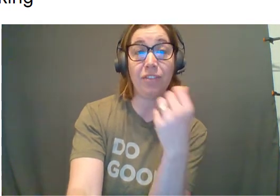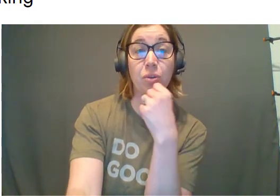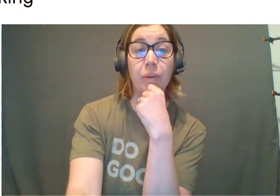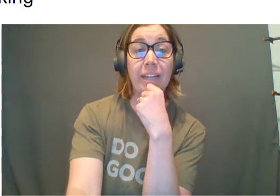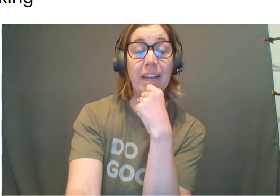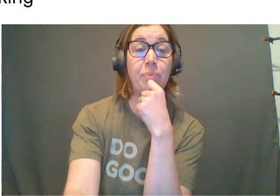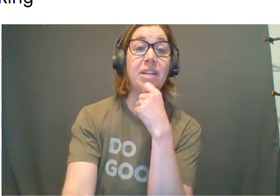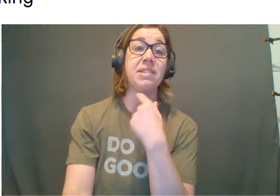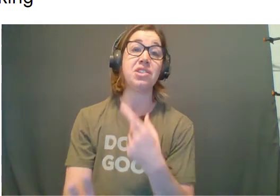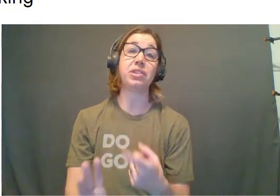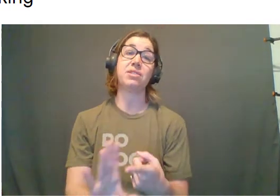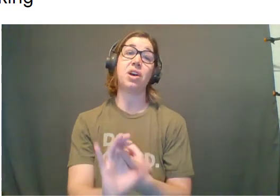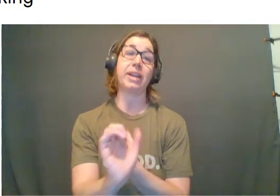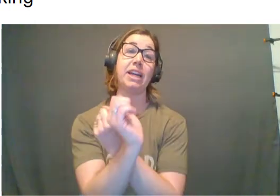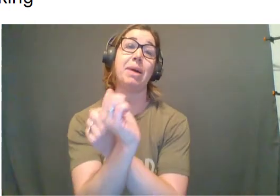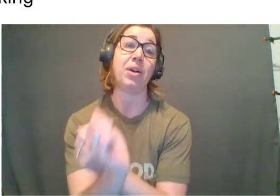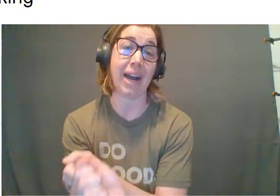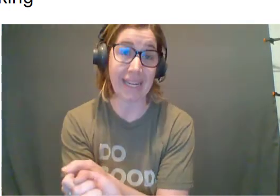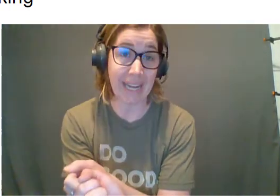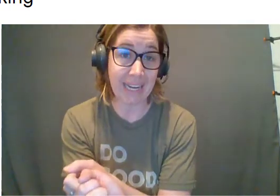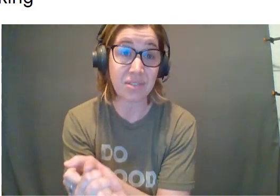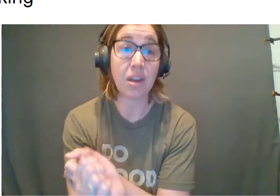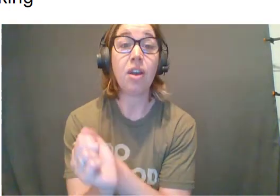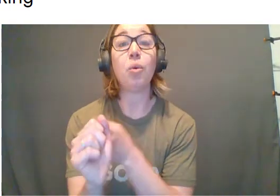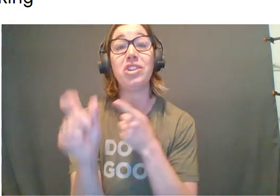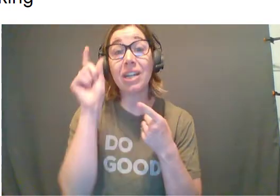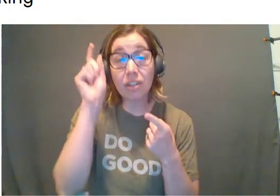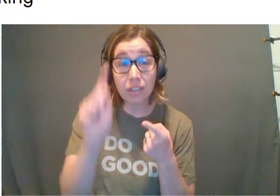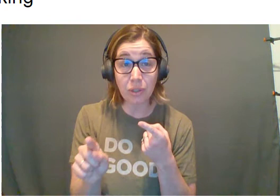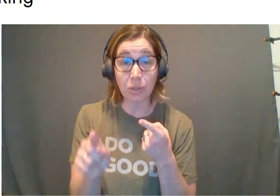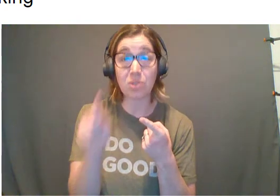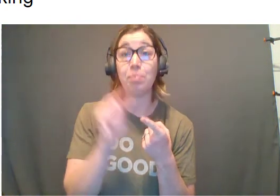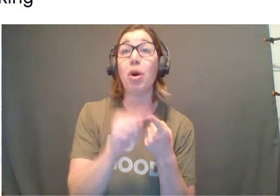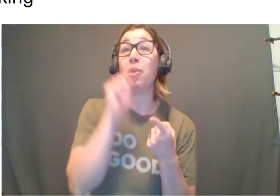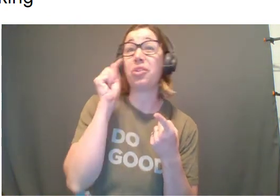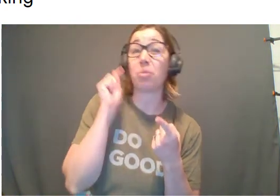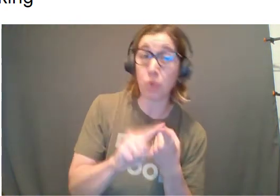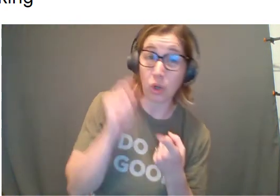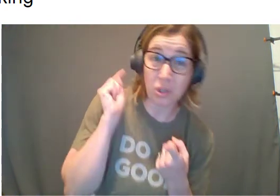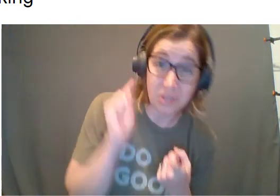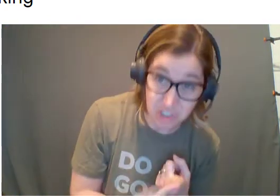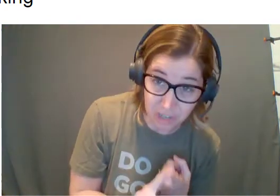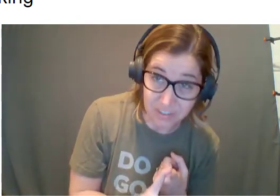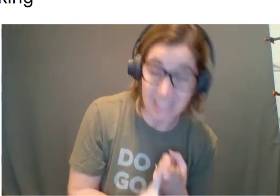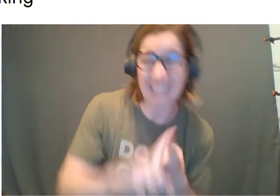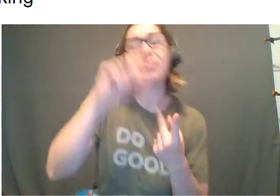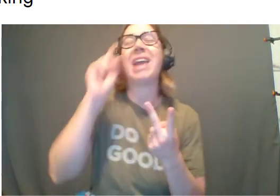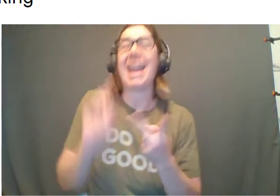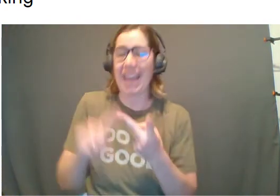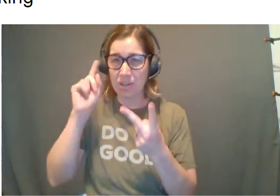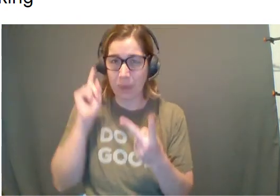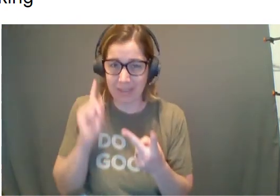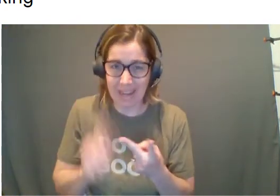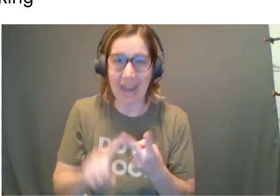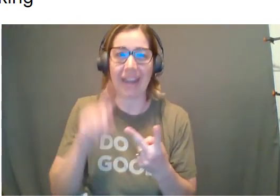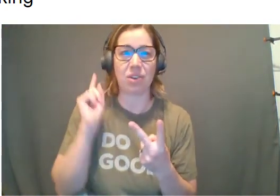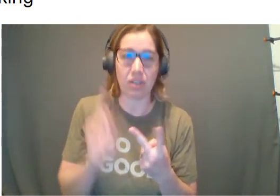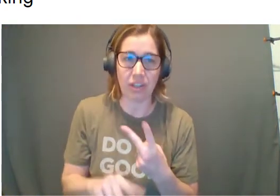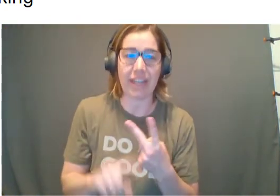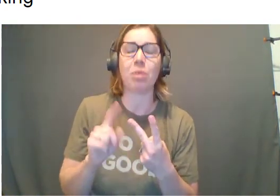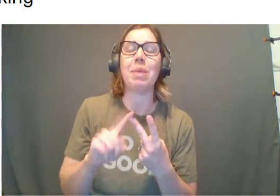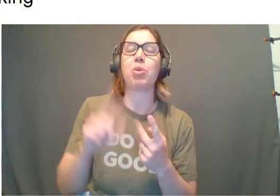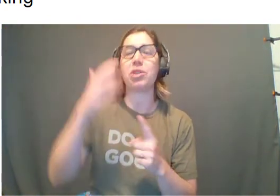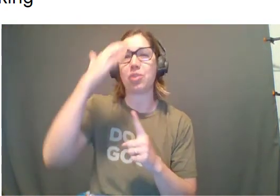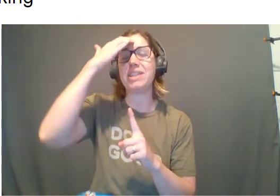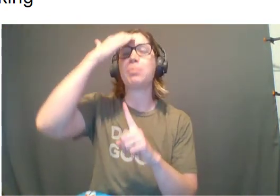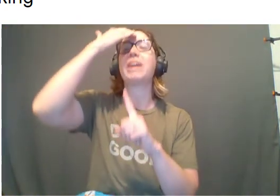I'll have you read that, but essentially it's talking about eye gaze, which includes both role shifting and where the eyes are